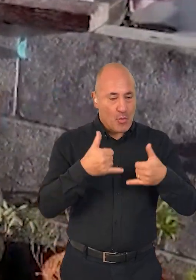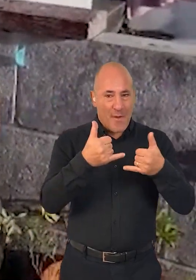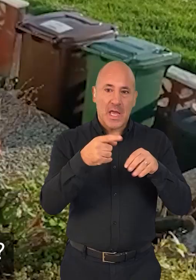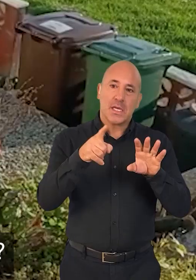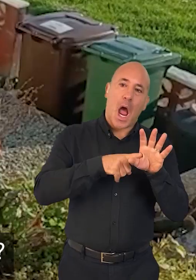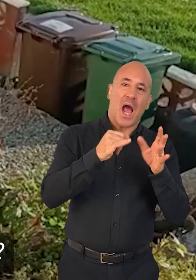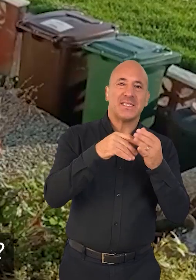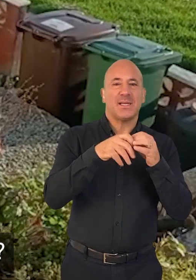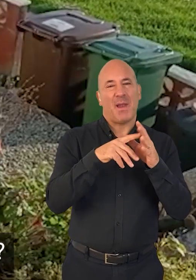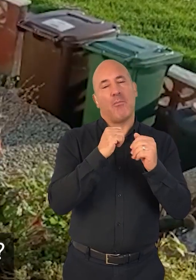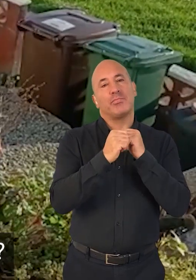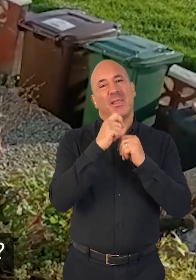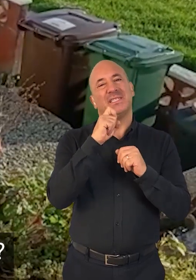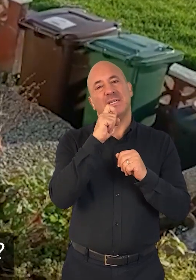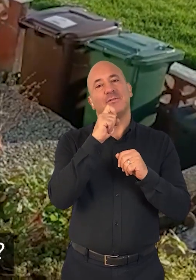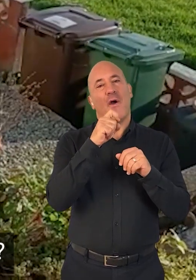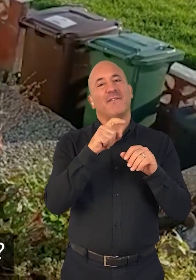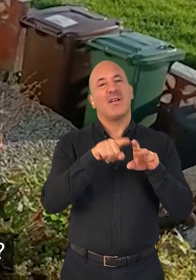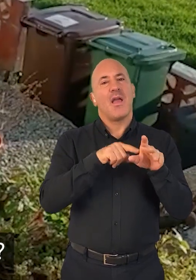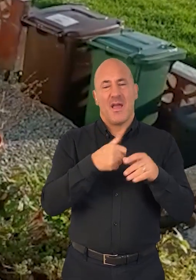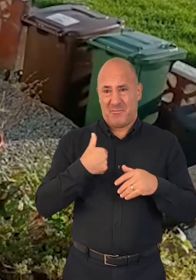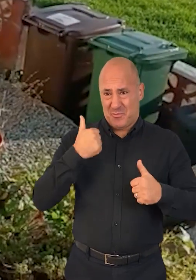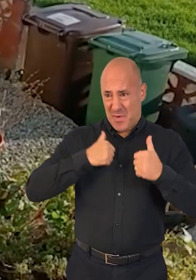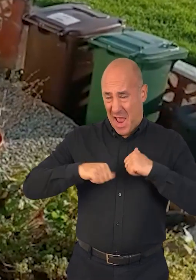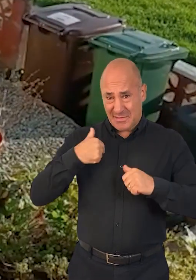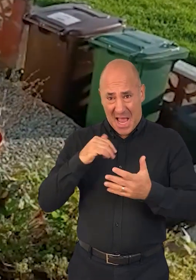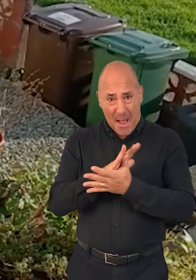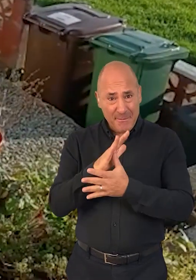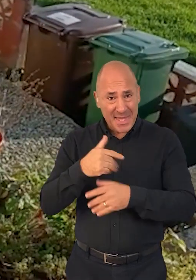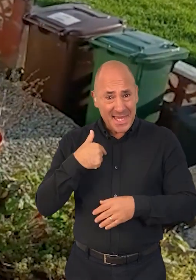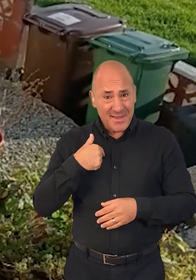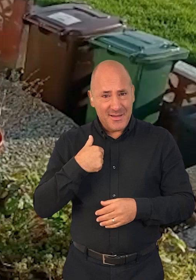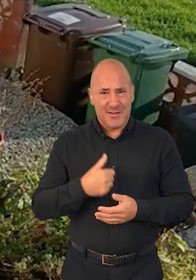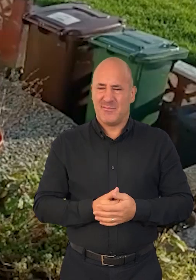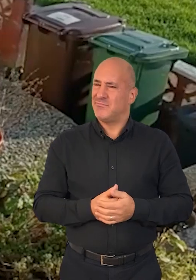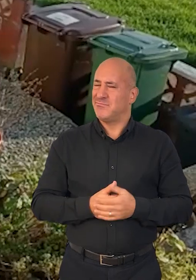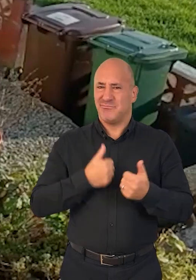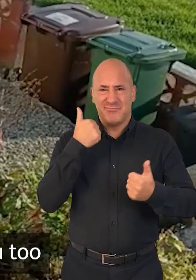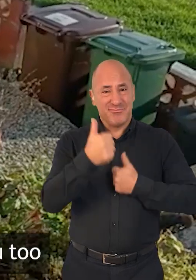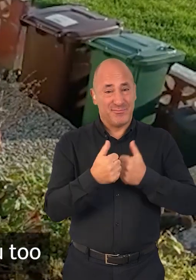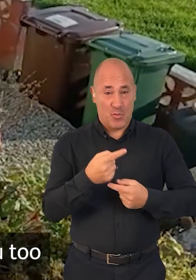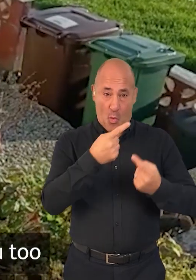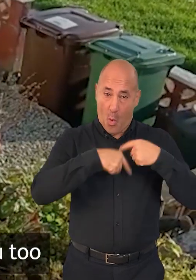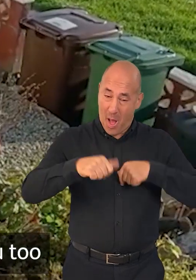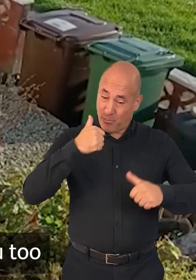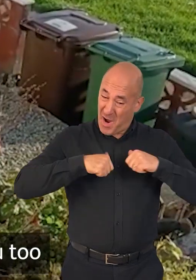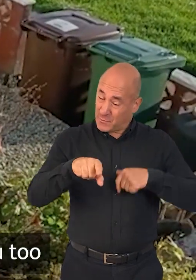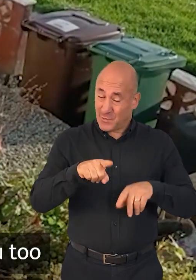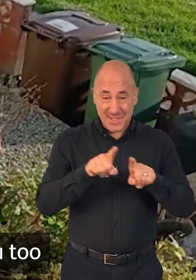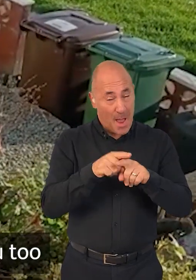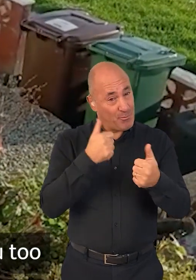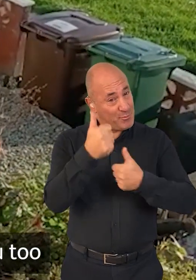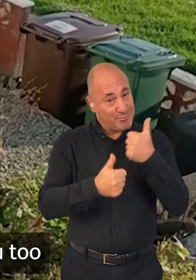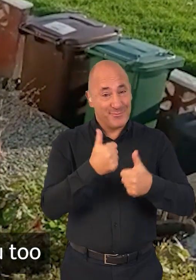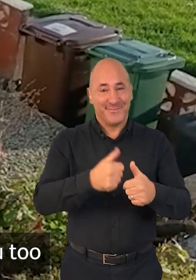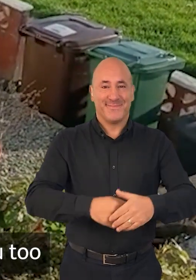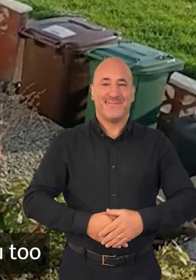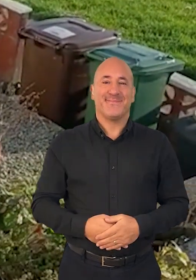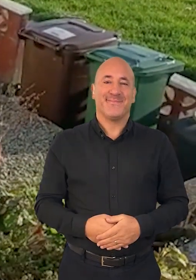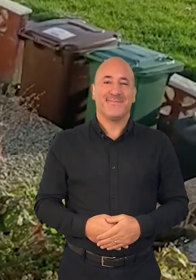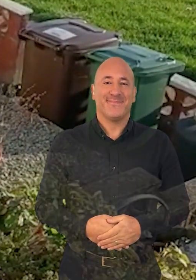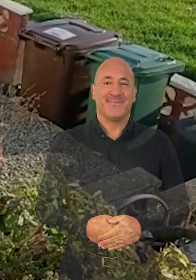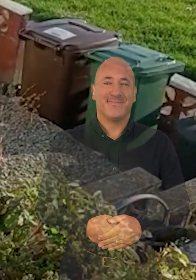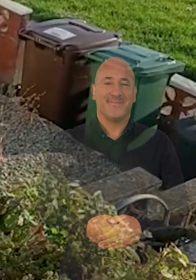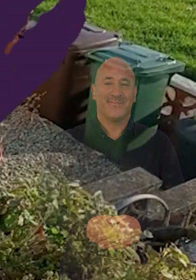having won Young Sibling of the Year award? Really proud and happy. Oh, well done, Ivy. We're so proud of you